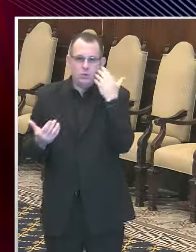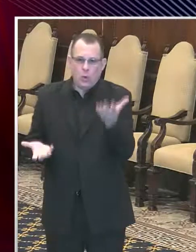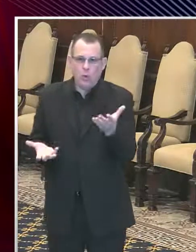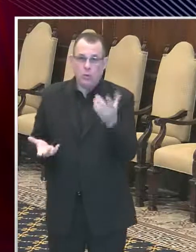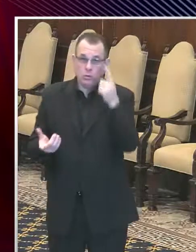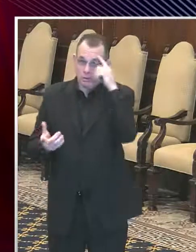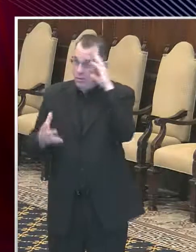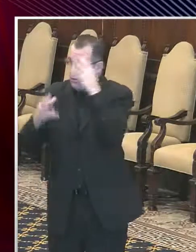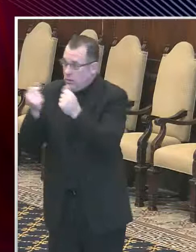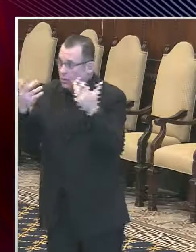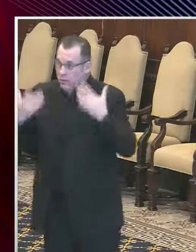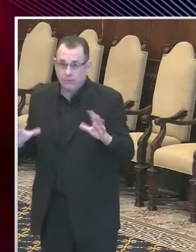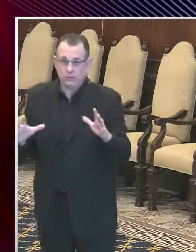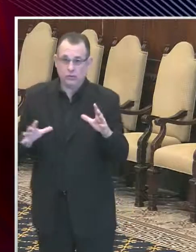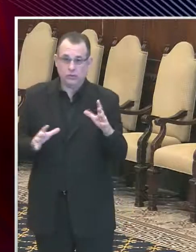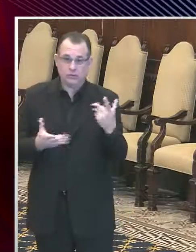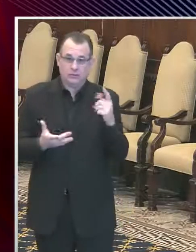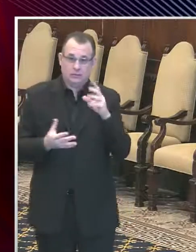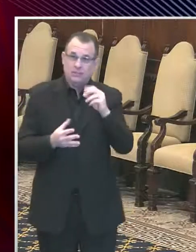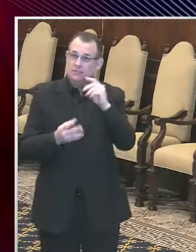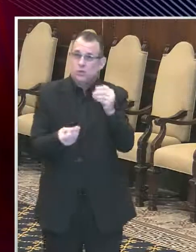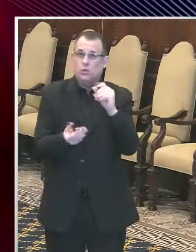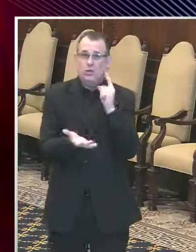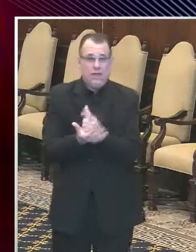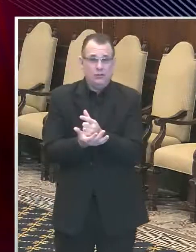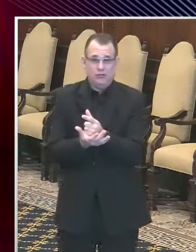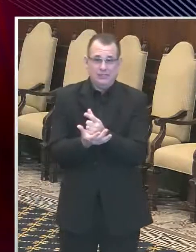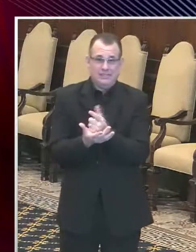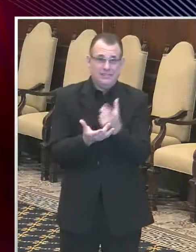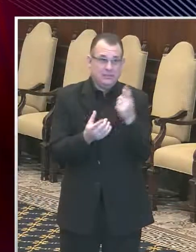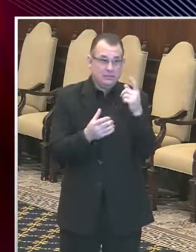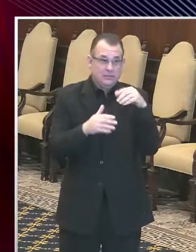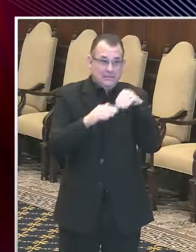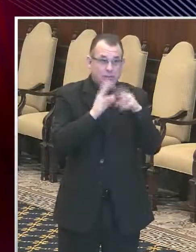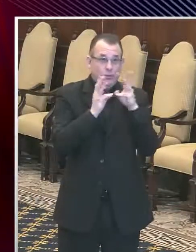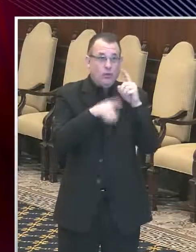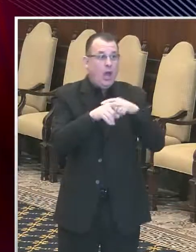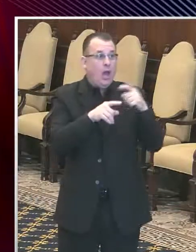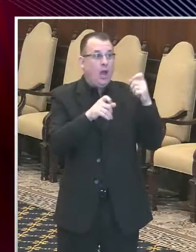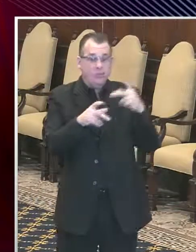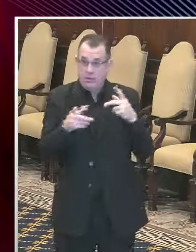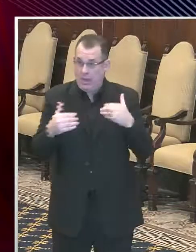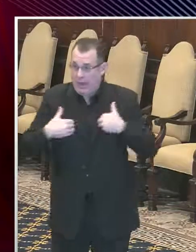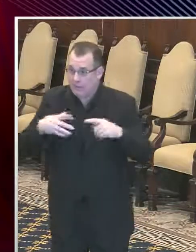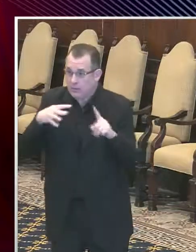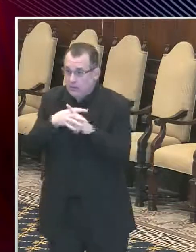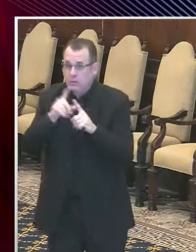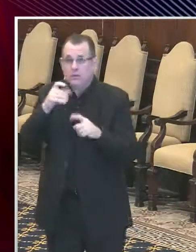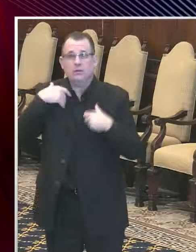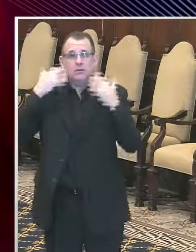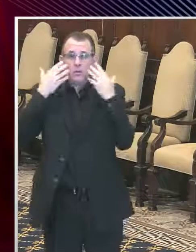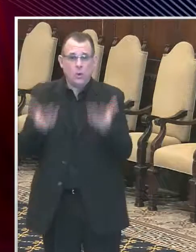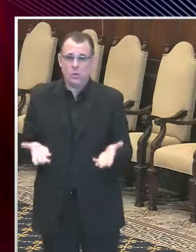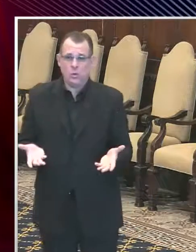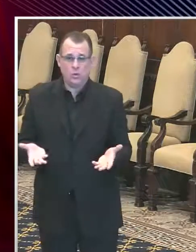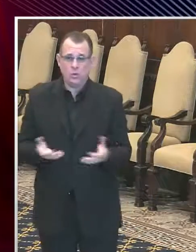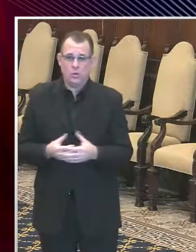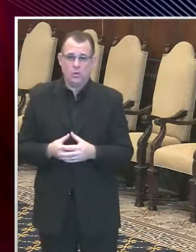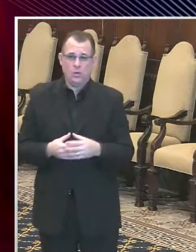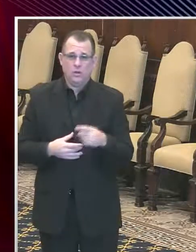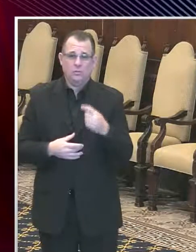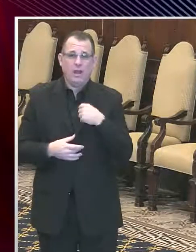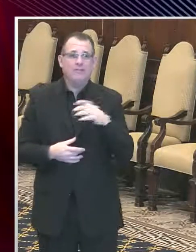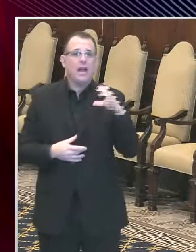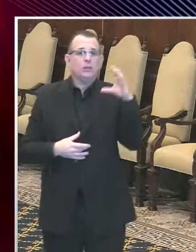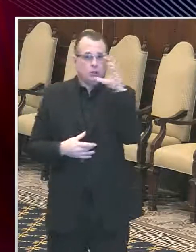summer, and I don't know if it's going to come back in the winter. We have to assume that the virus is going to be out there as long as people are in contact with each other. And so we have